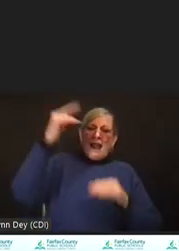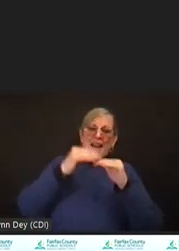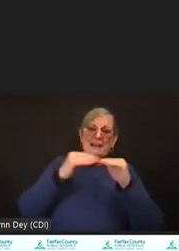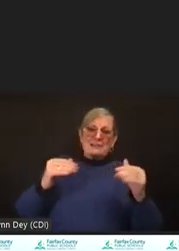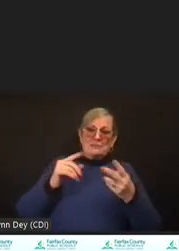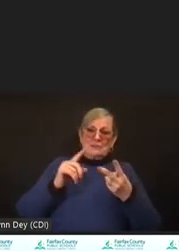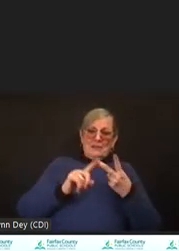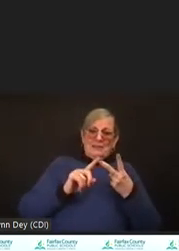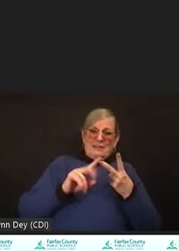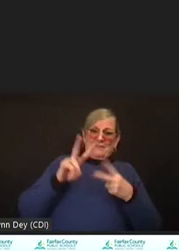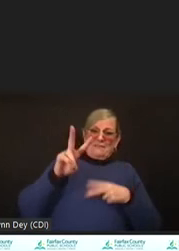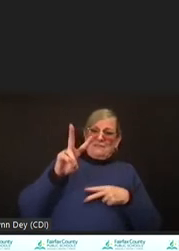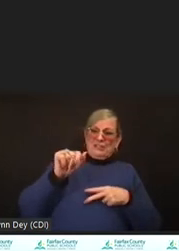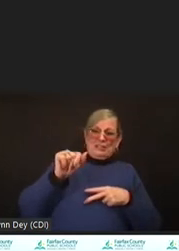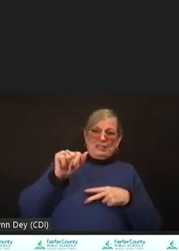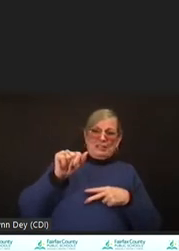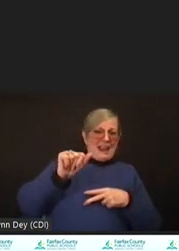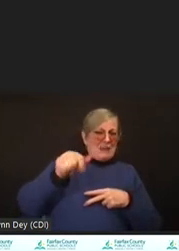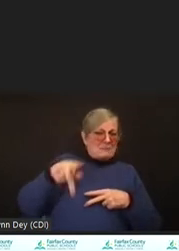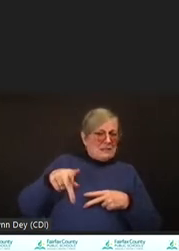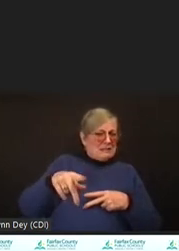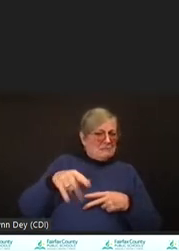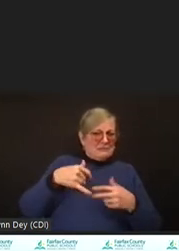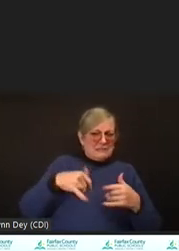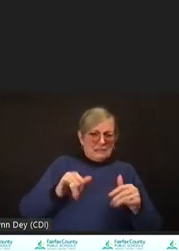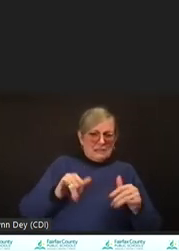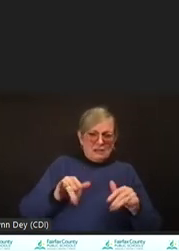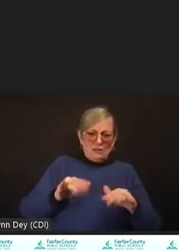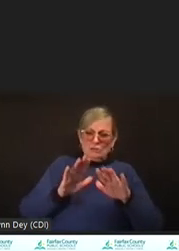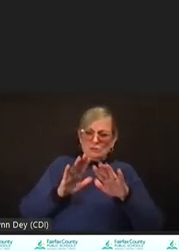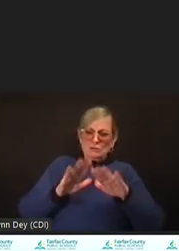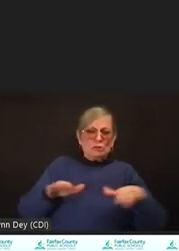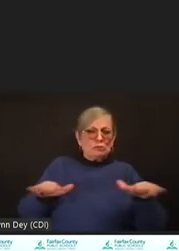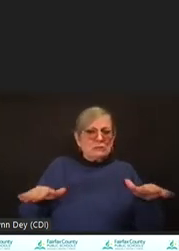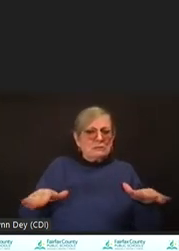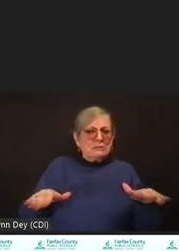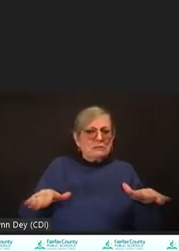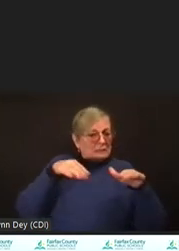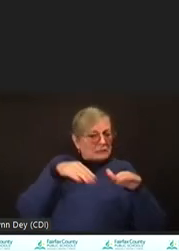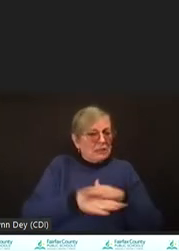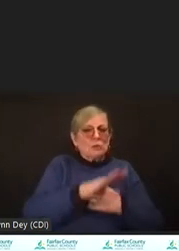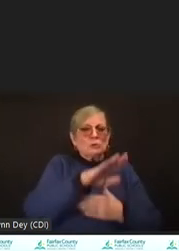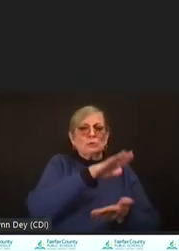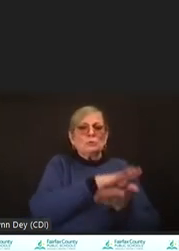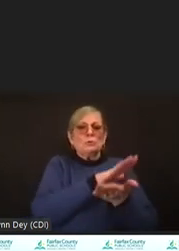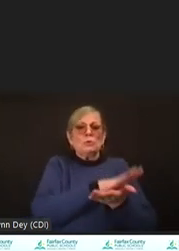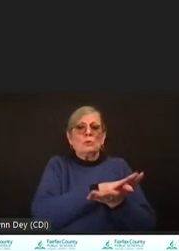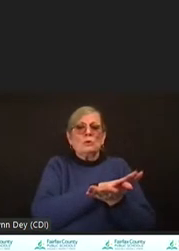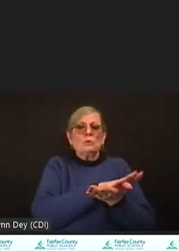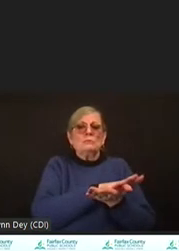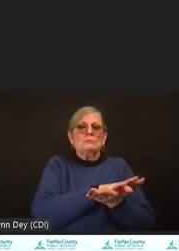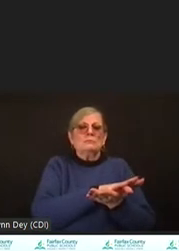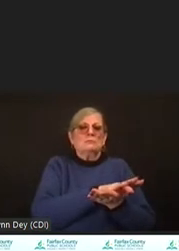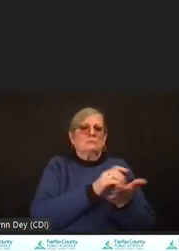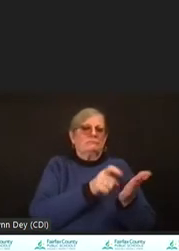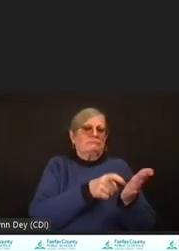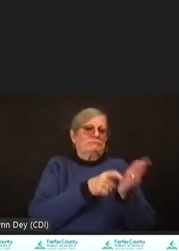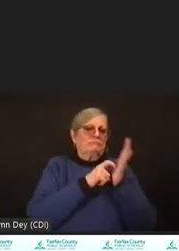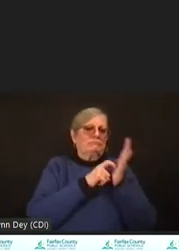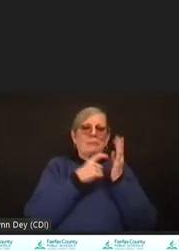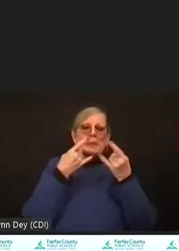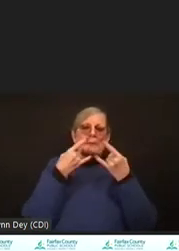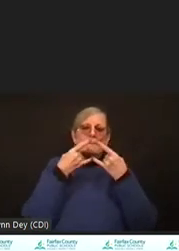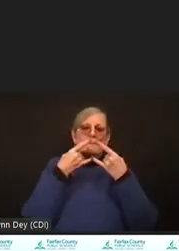recommend that children wear masks in schools when infection is high. So you'll see that across levels,